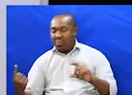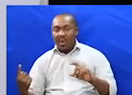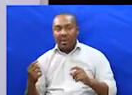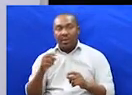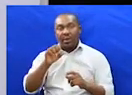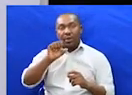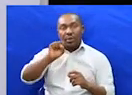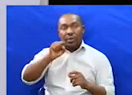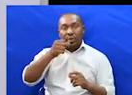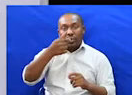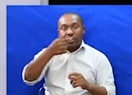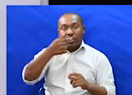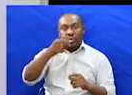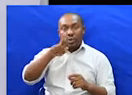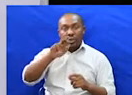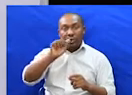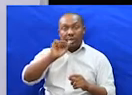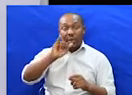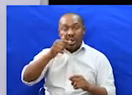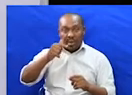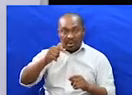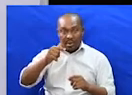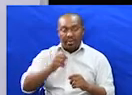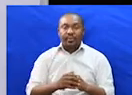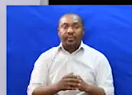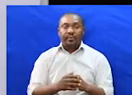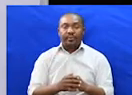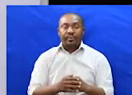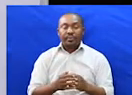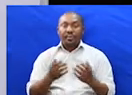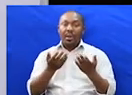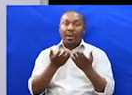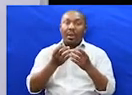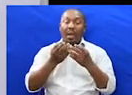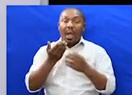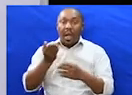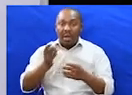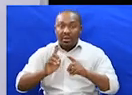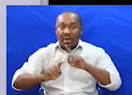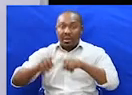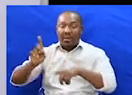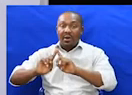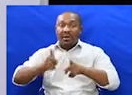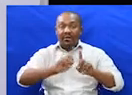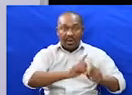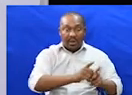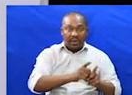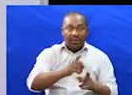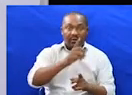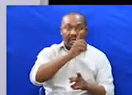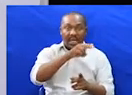strand. Another difference, my dear student, between DNA and